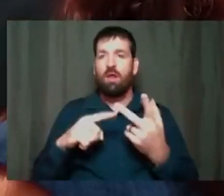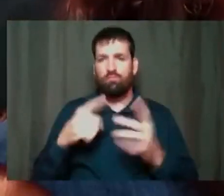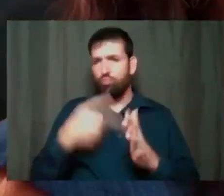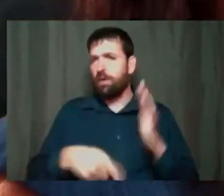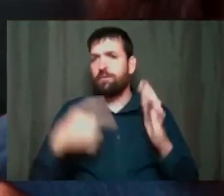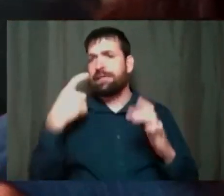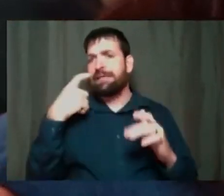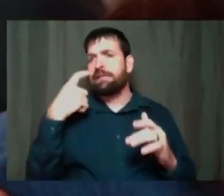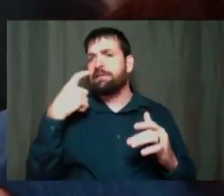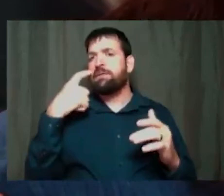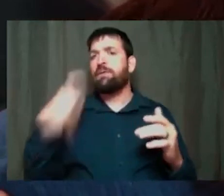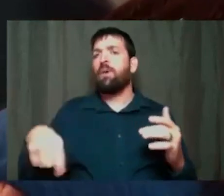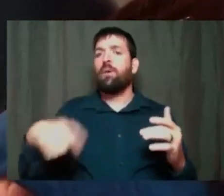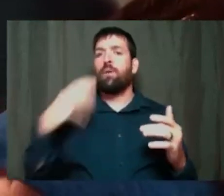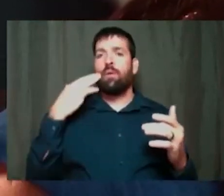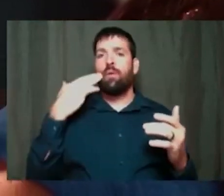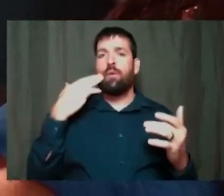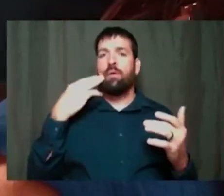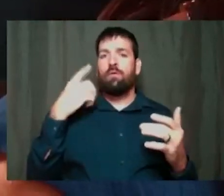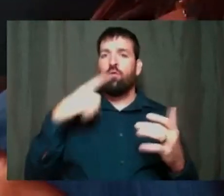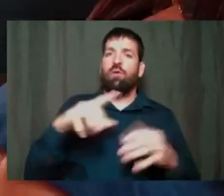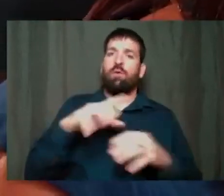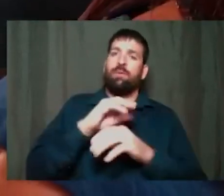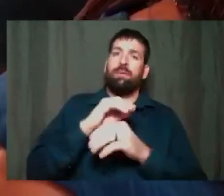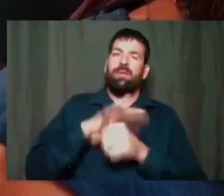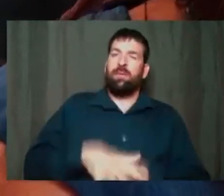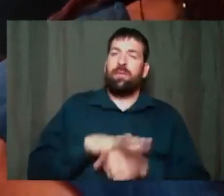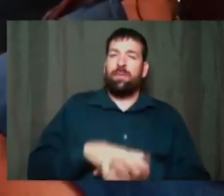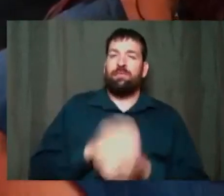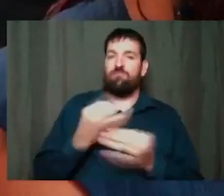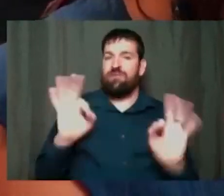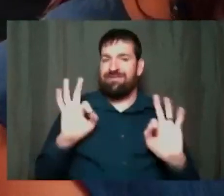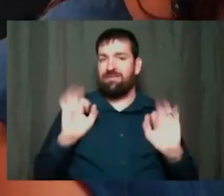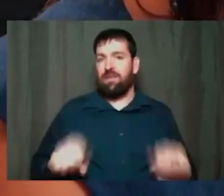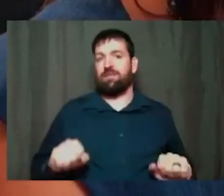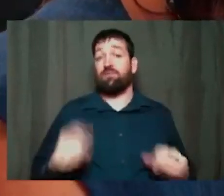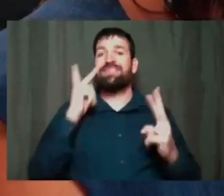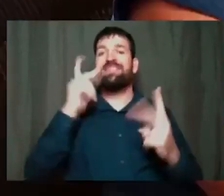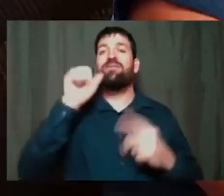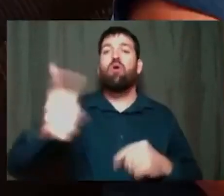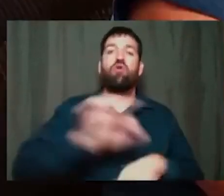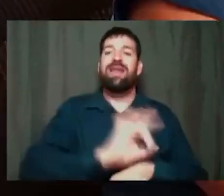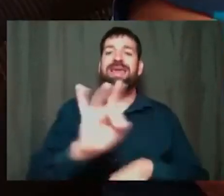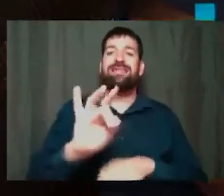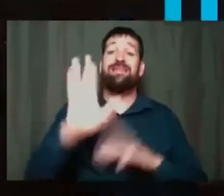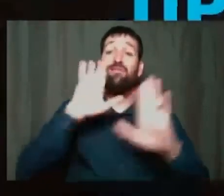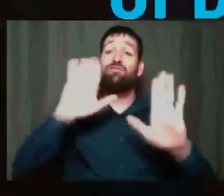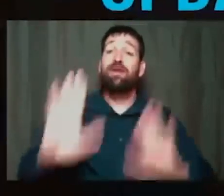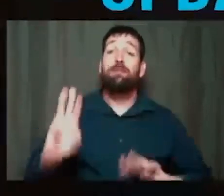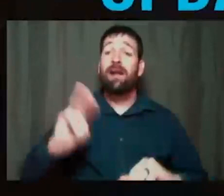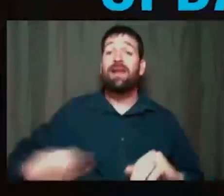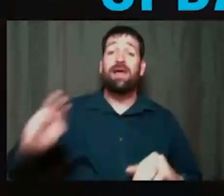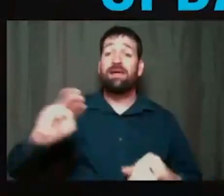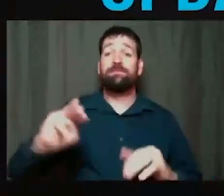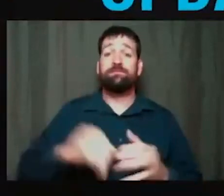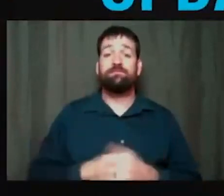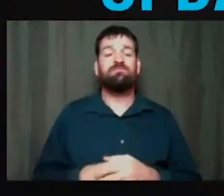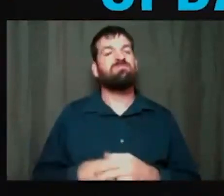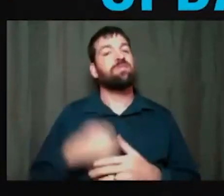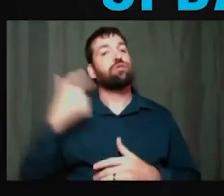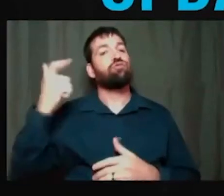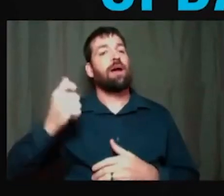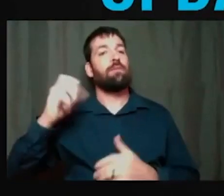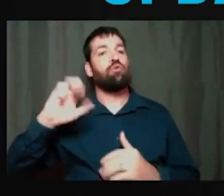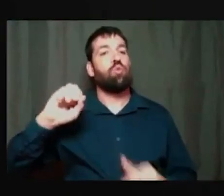as stress-free as it can be. So we will see you here tomorrow at 8 a.m. Have a great Monday, everyone. Subscribe to our morning